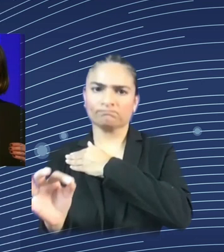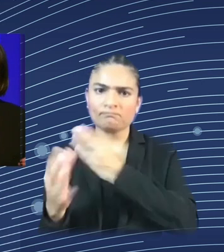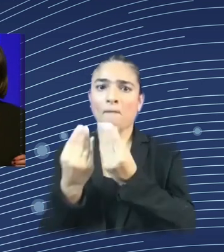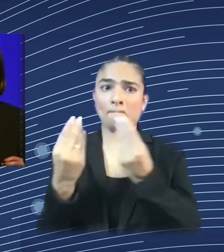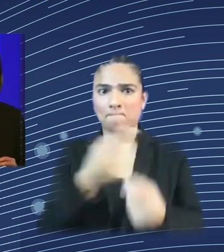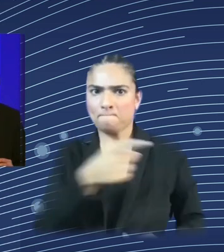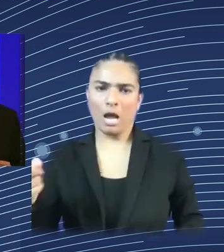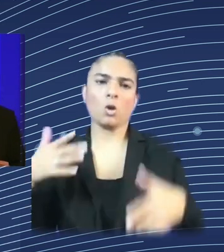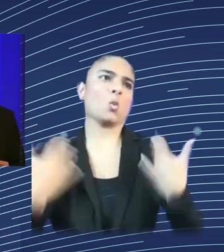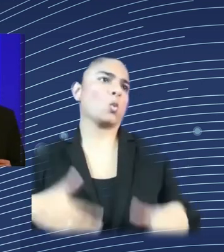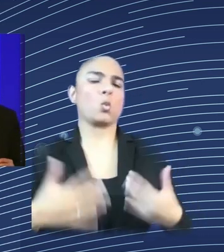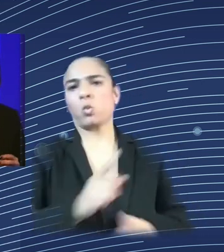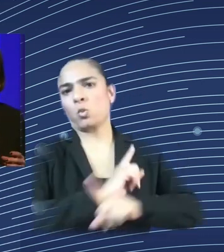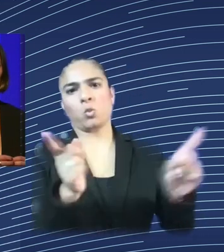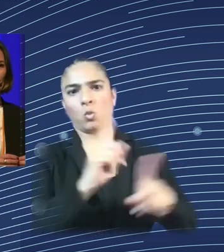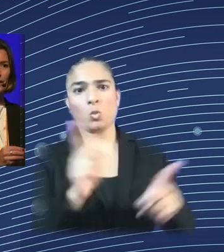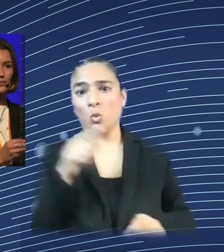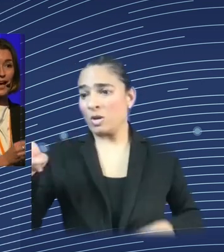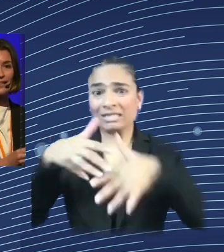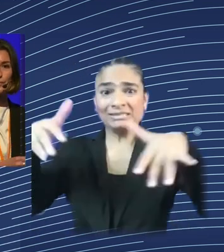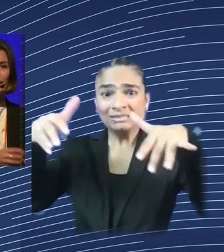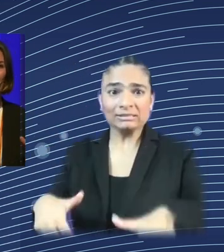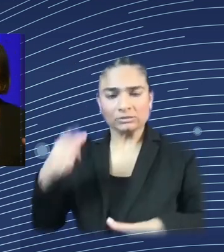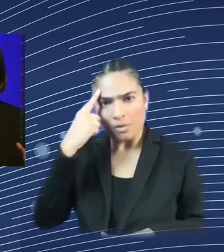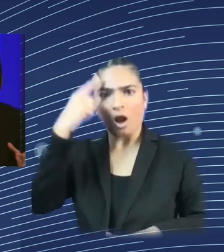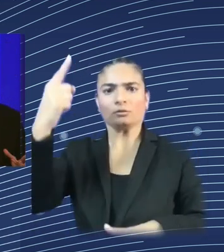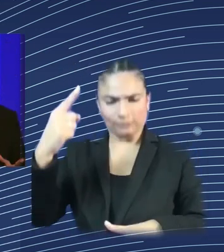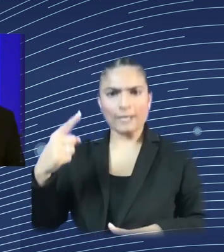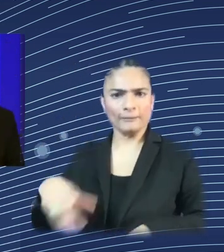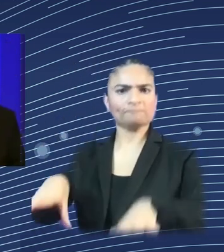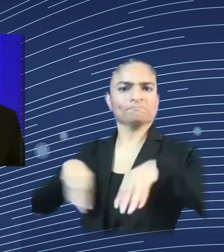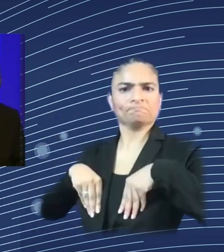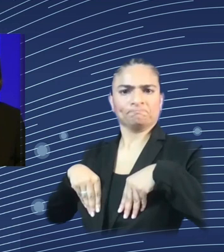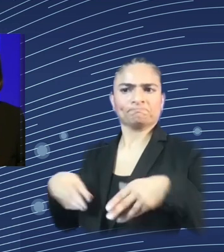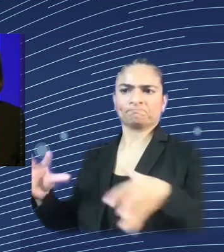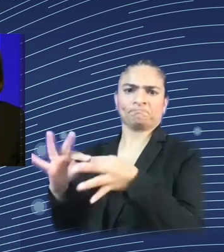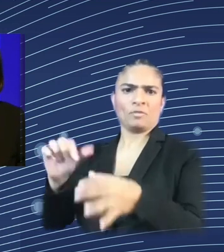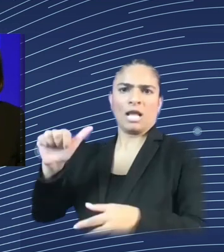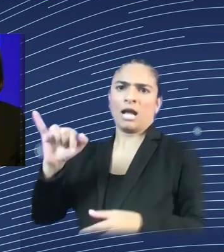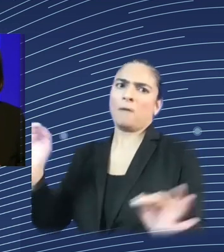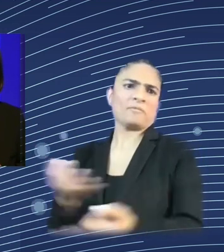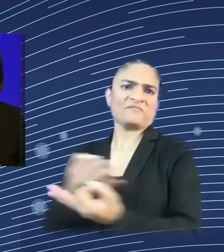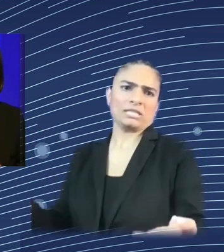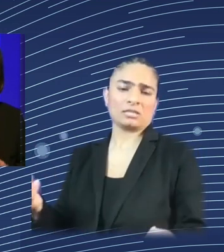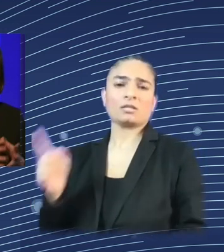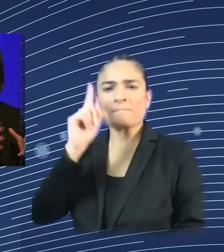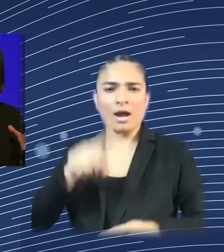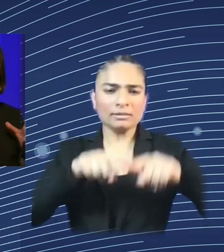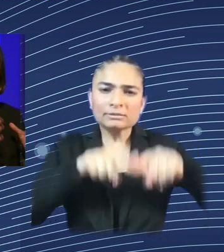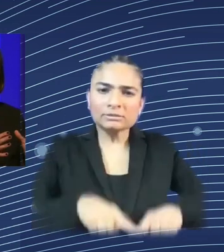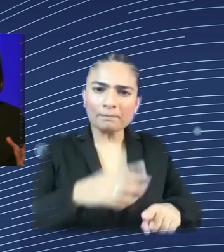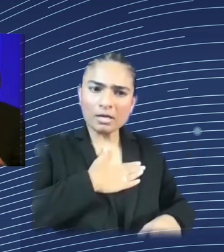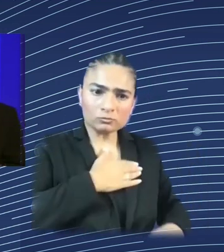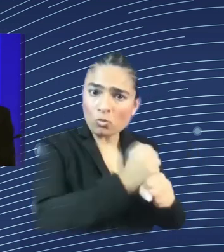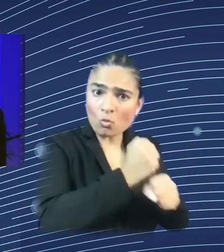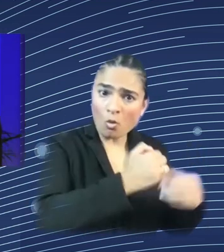depends on the type of task. So you have a task with a high discretionary power. And if you give